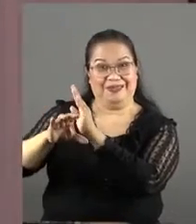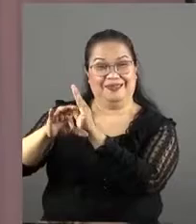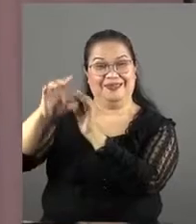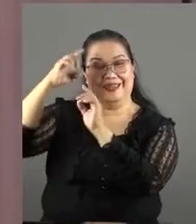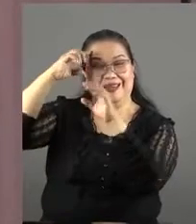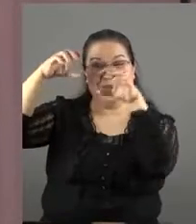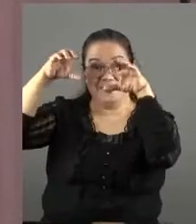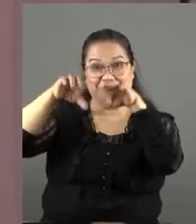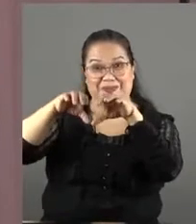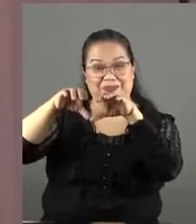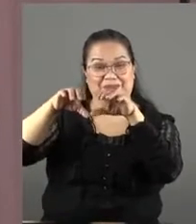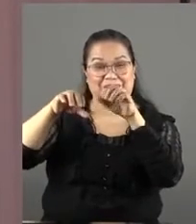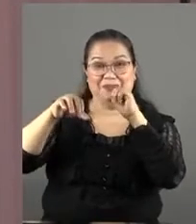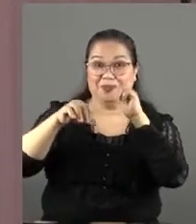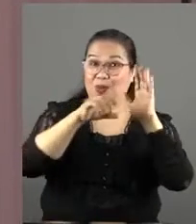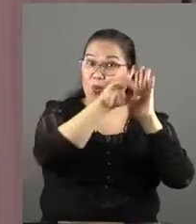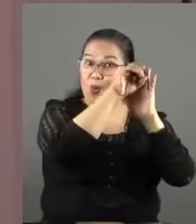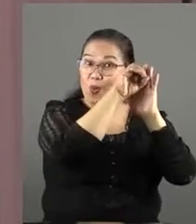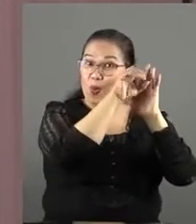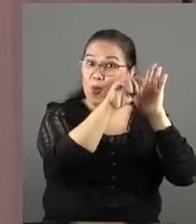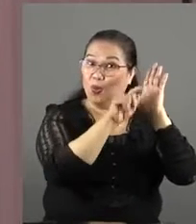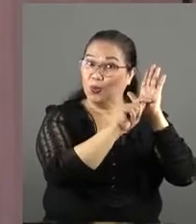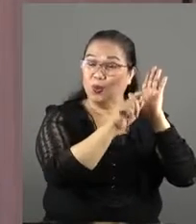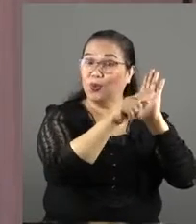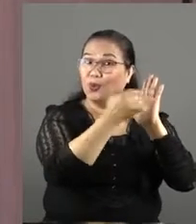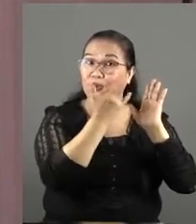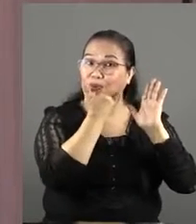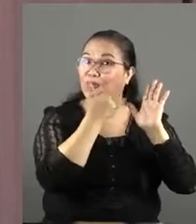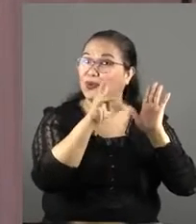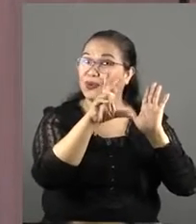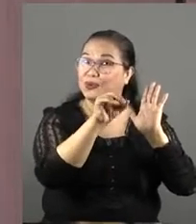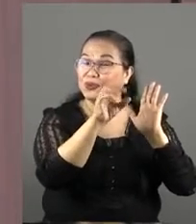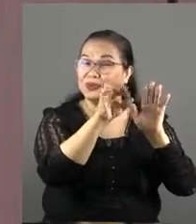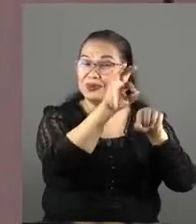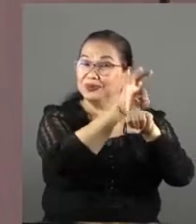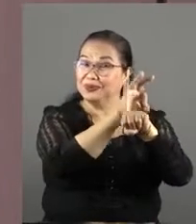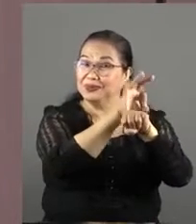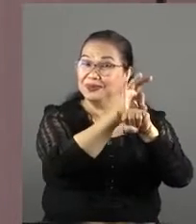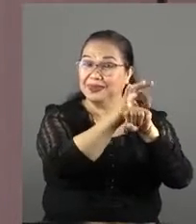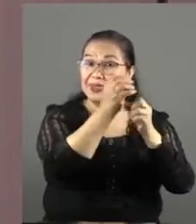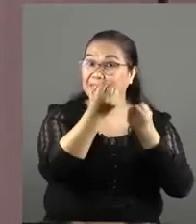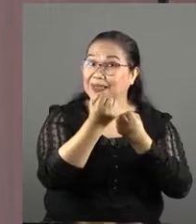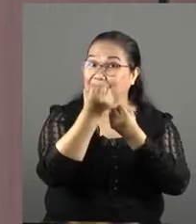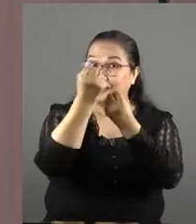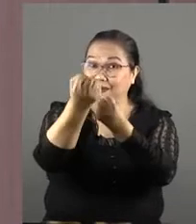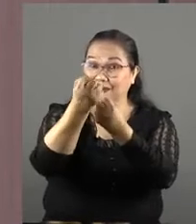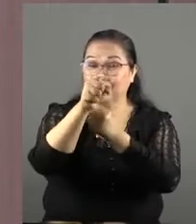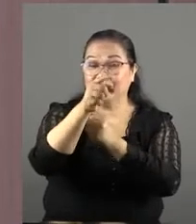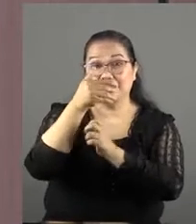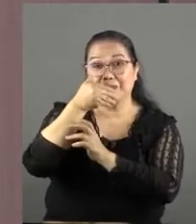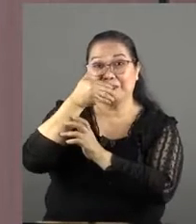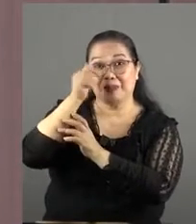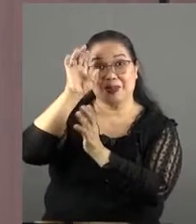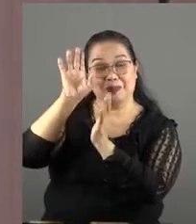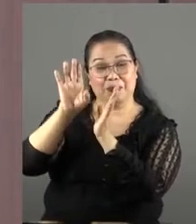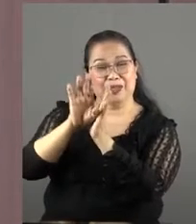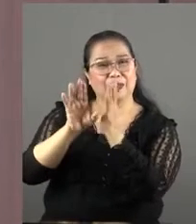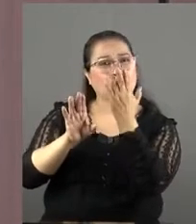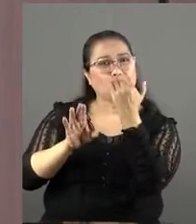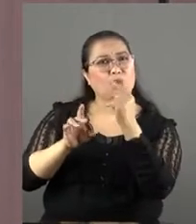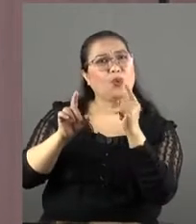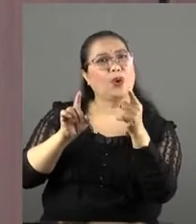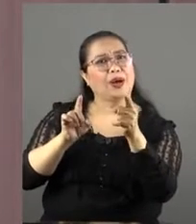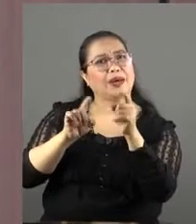not saying the old terms are wrong. I'm just saying these functional terms I'm proposing give you a better picture. Why do you call